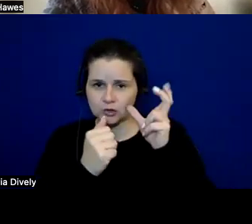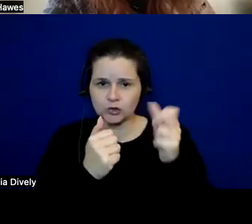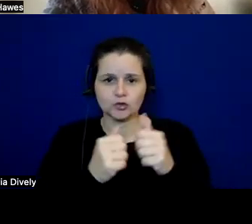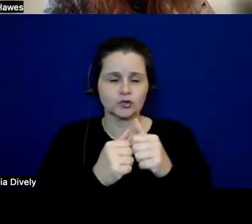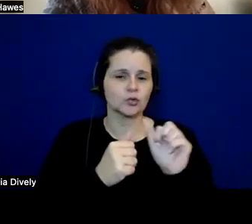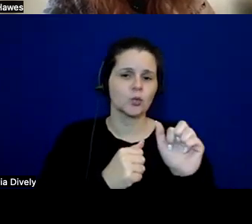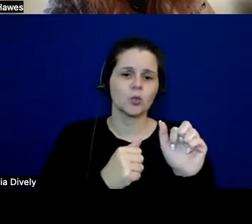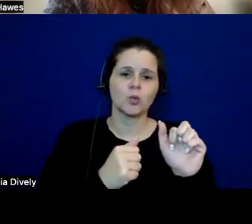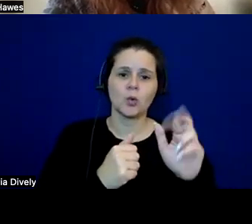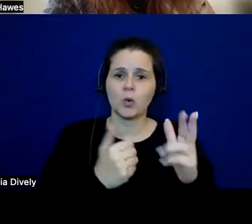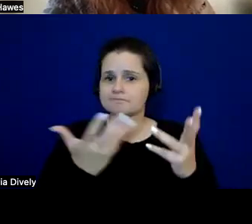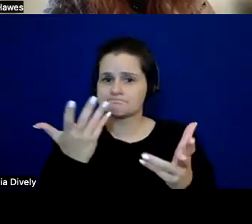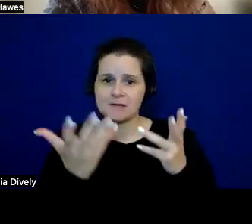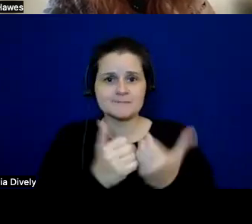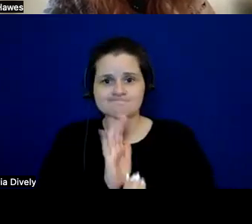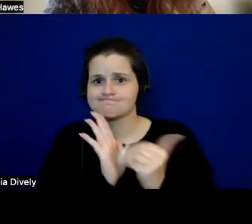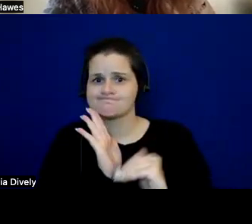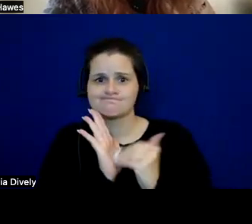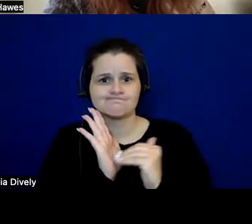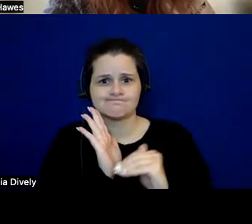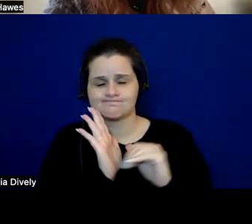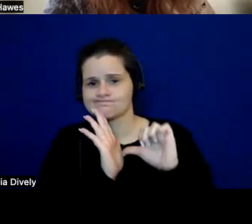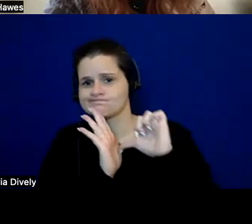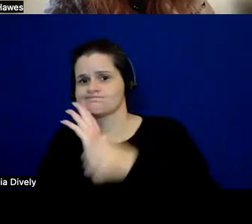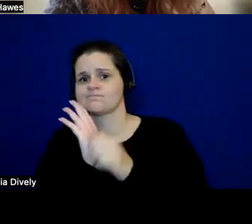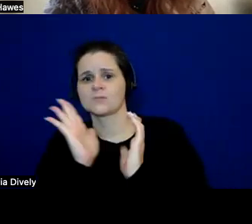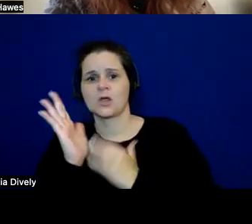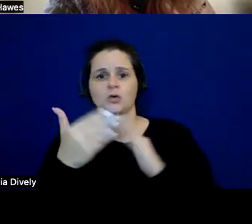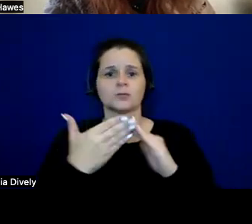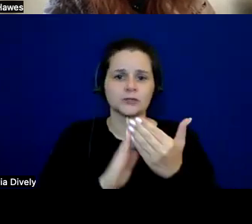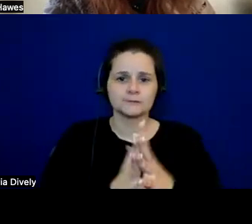you've, maybe heard over and over again in our communities.